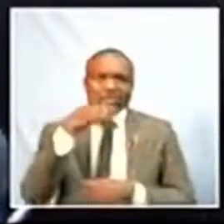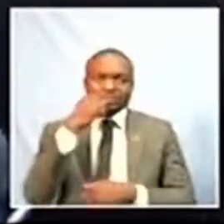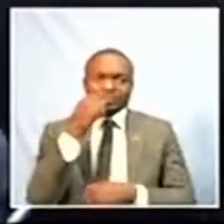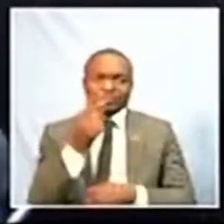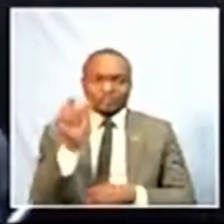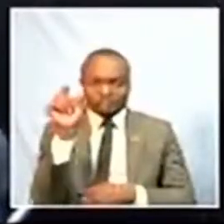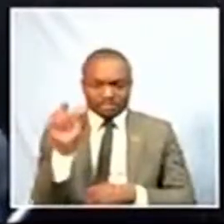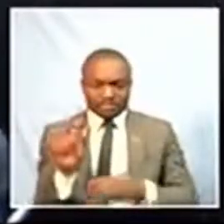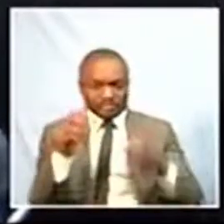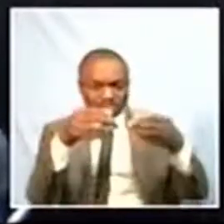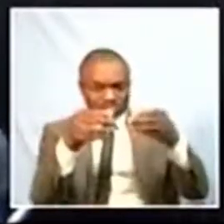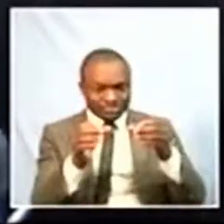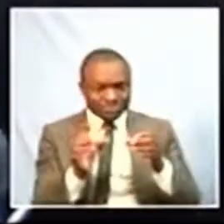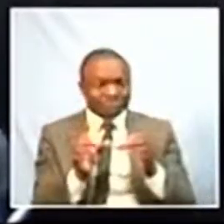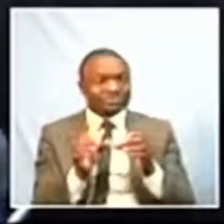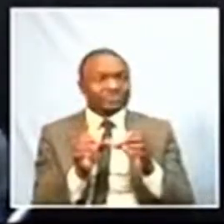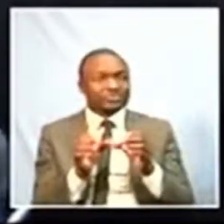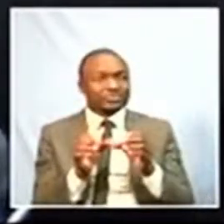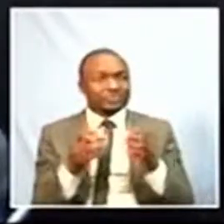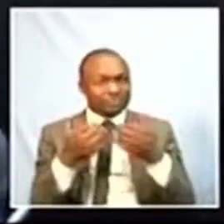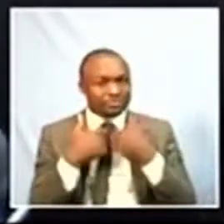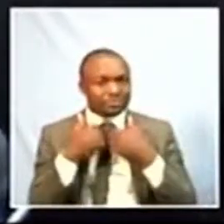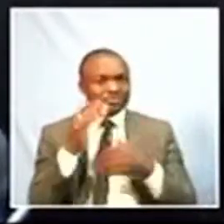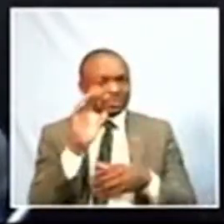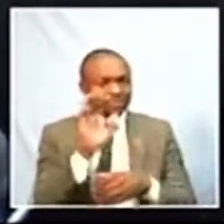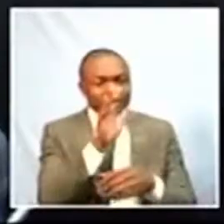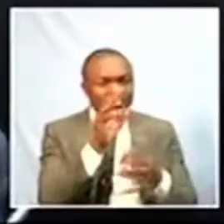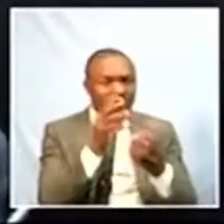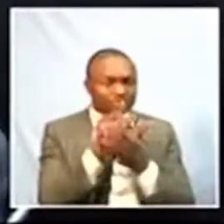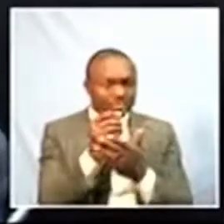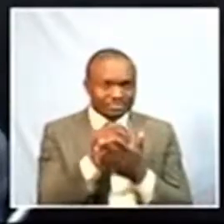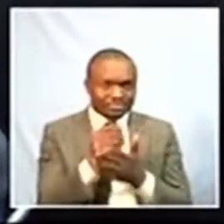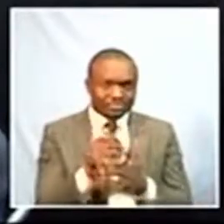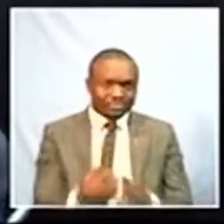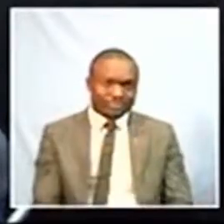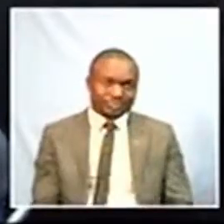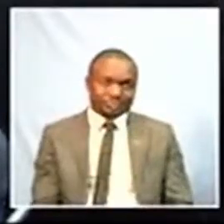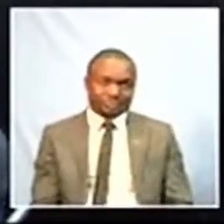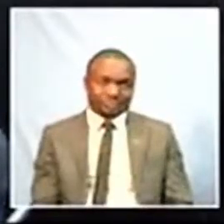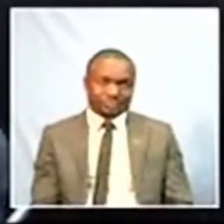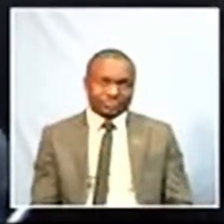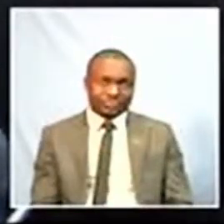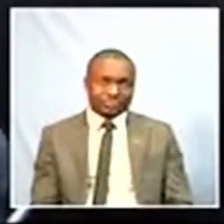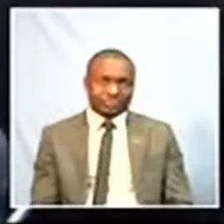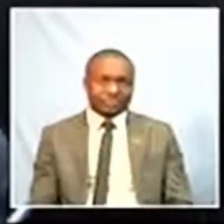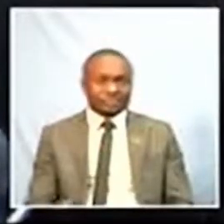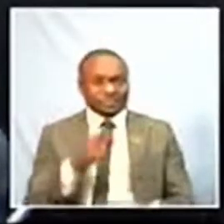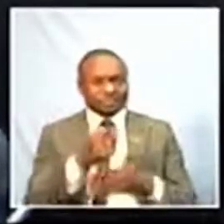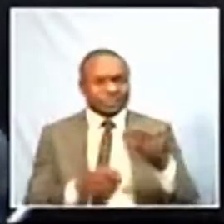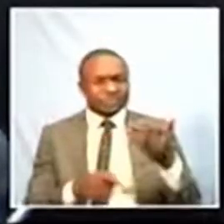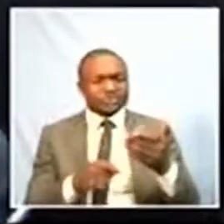each constituency have their own funding. So